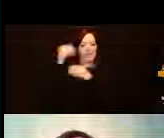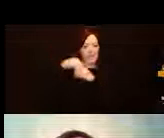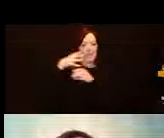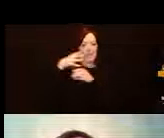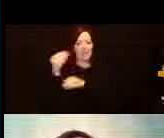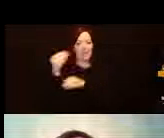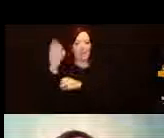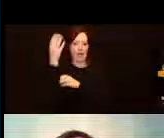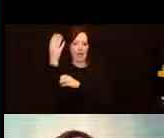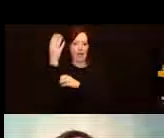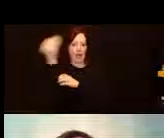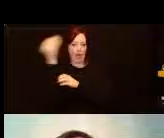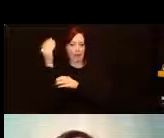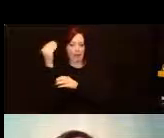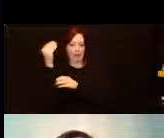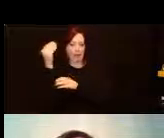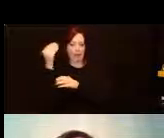inside.